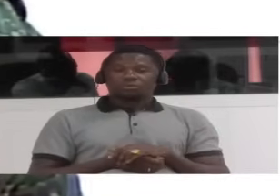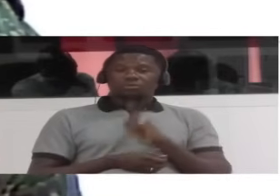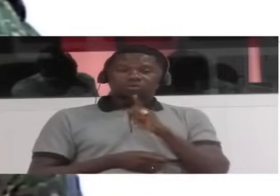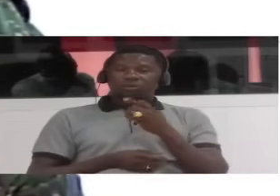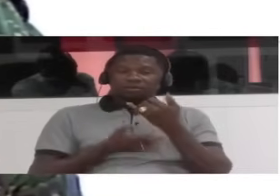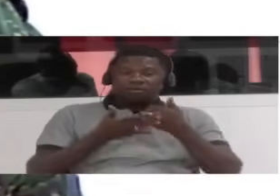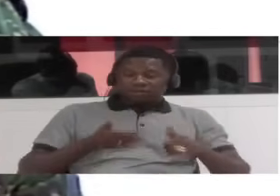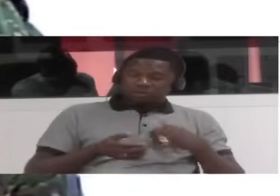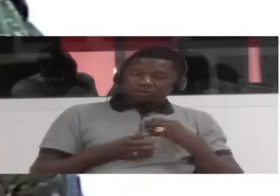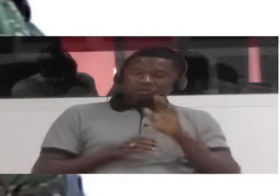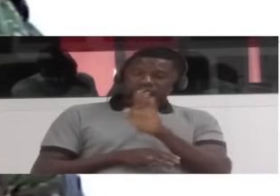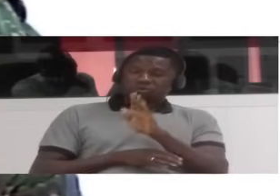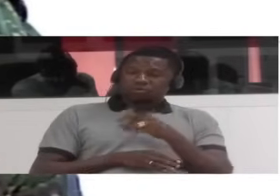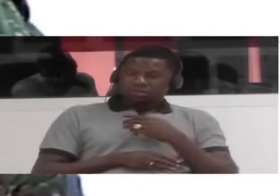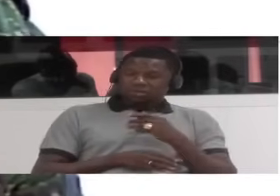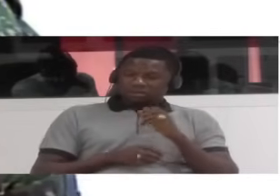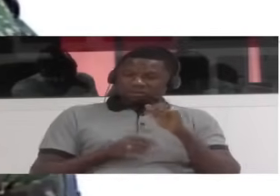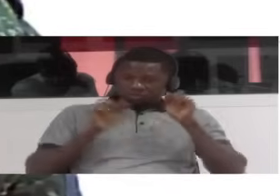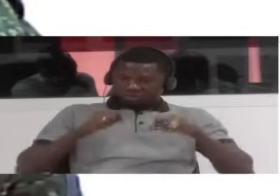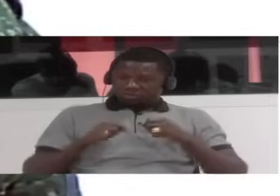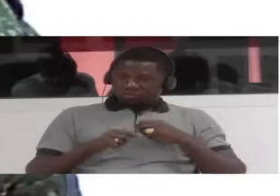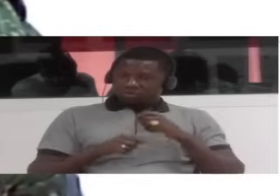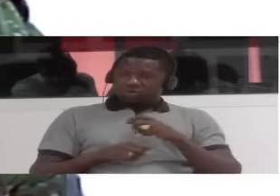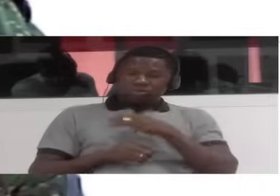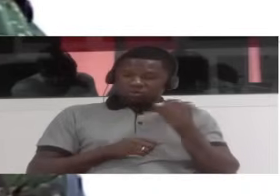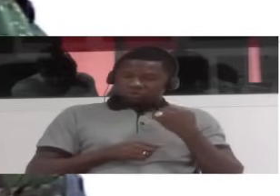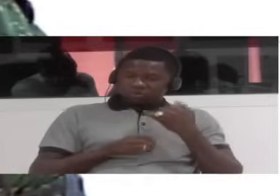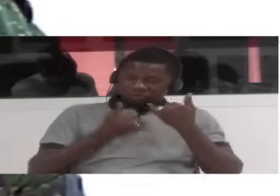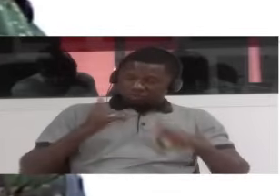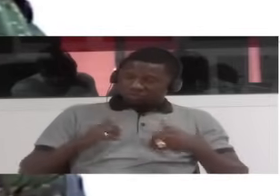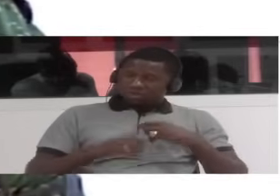warrant losing one's life? No, it isn't.